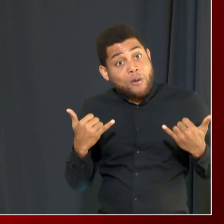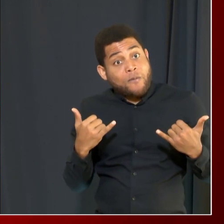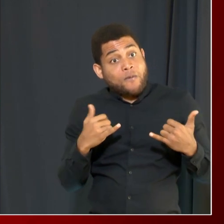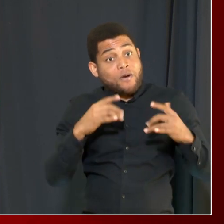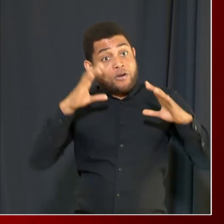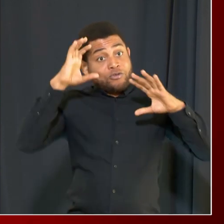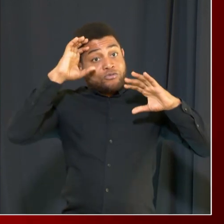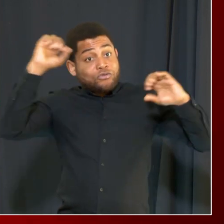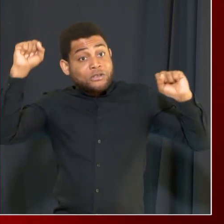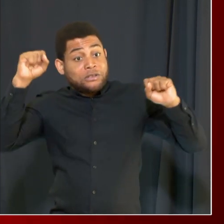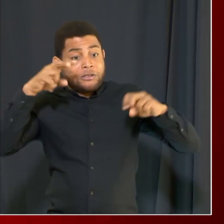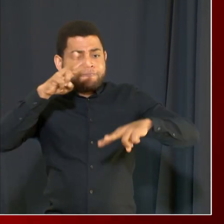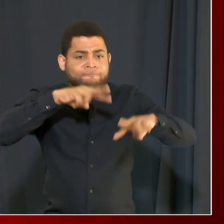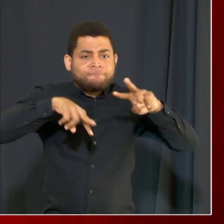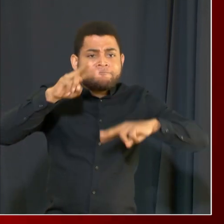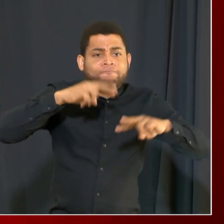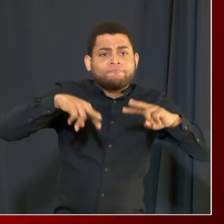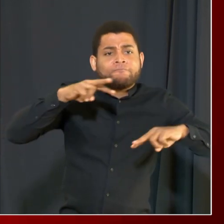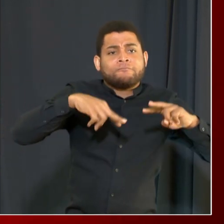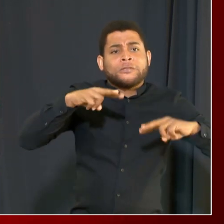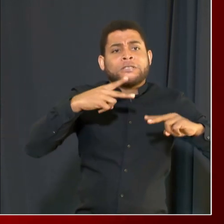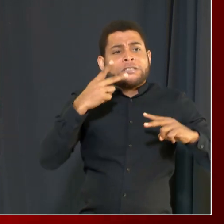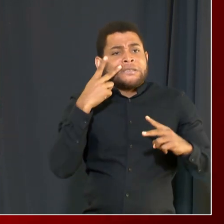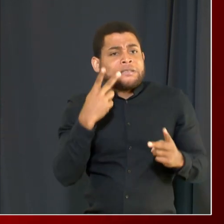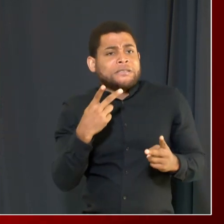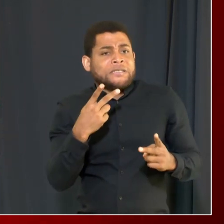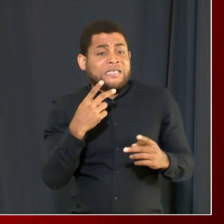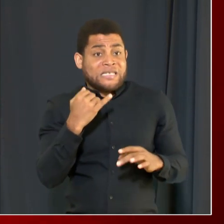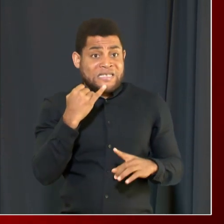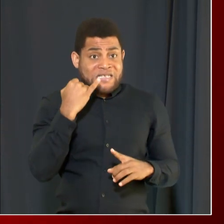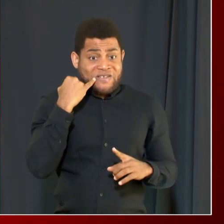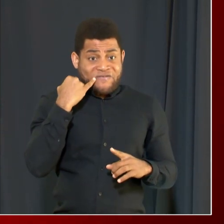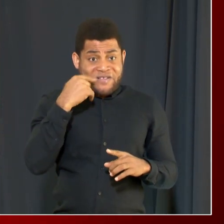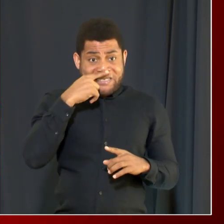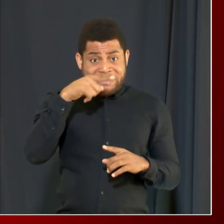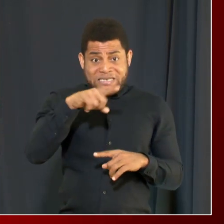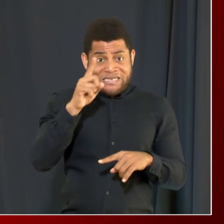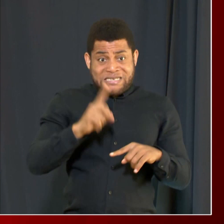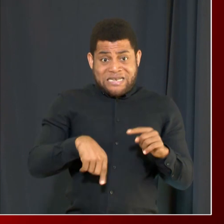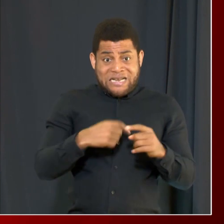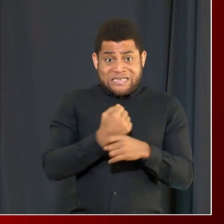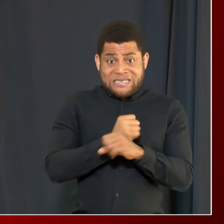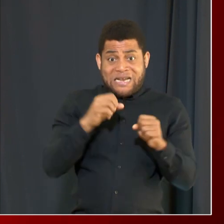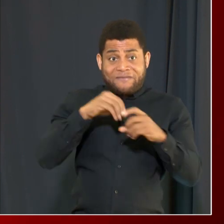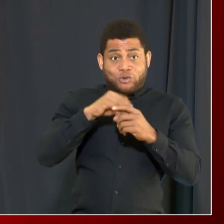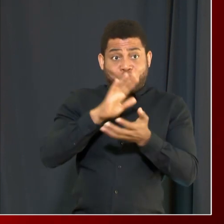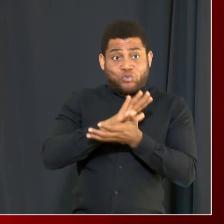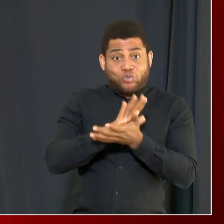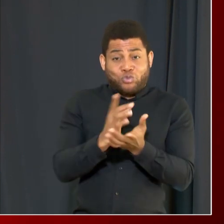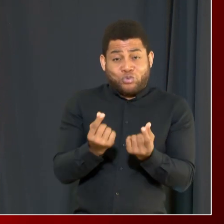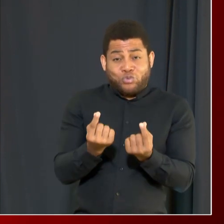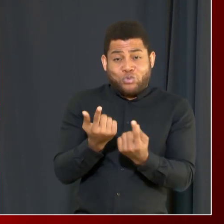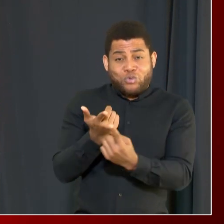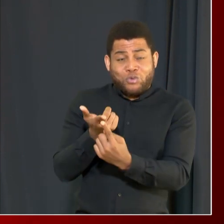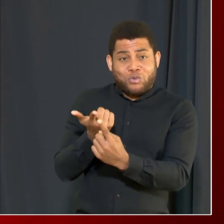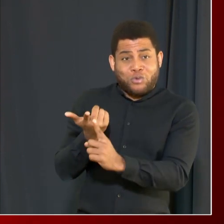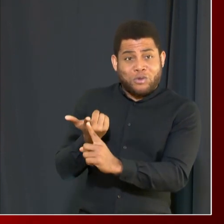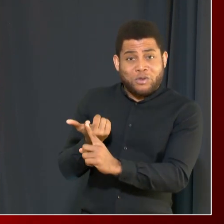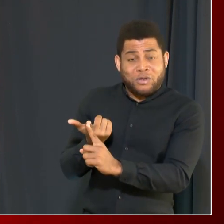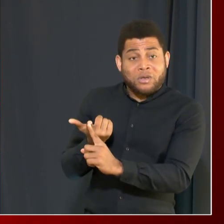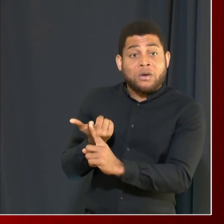student really safely cannot be in the school for a period of time. So we're looking at both out